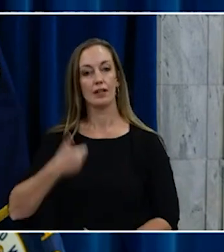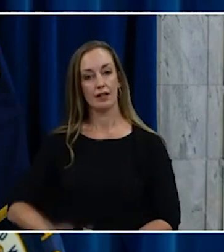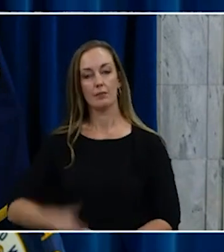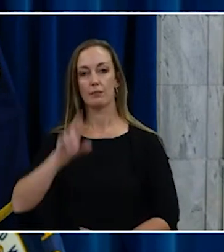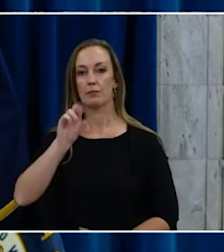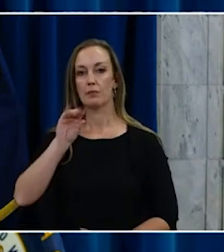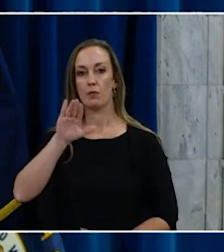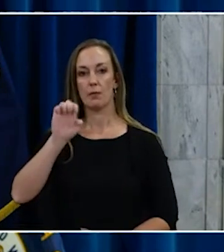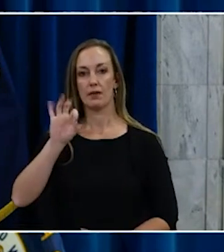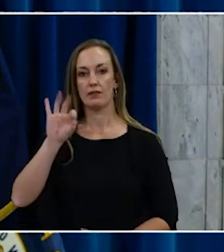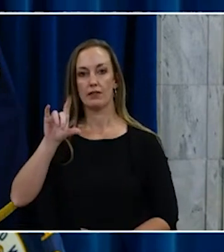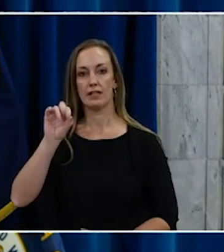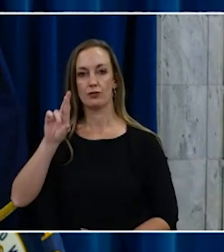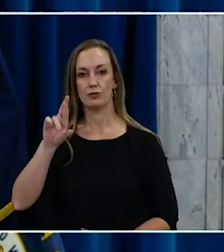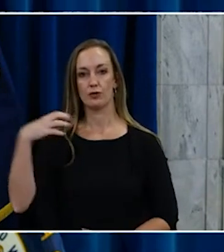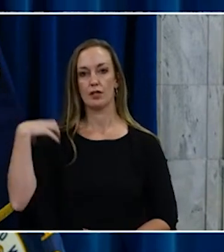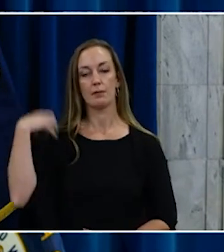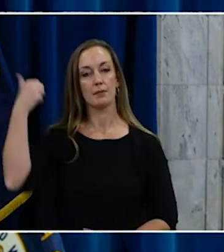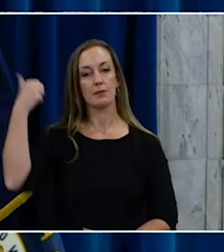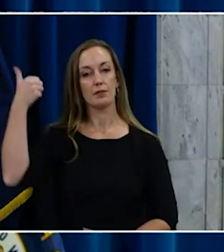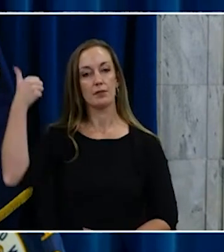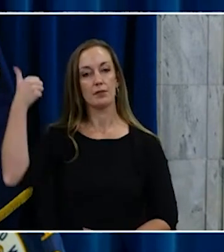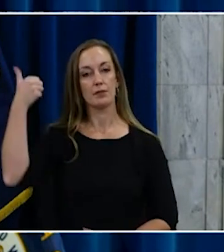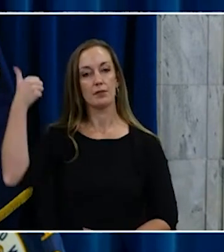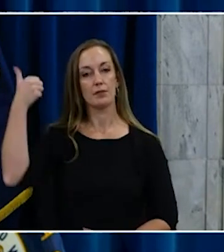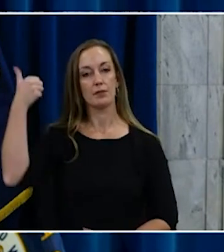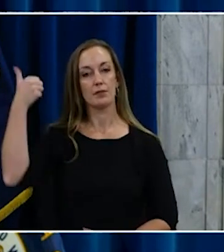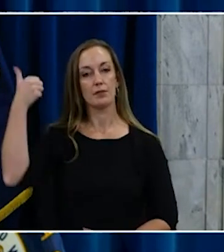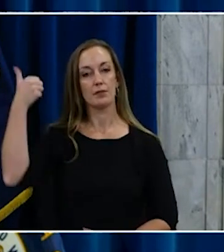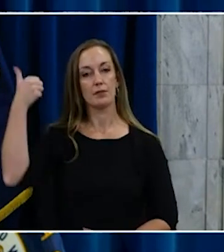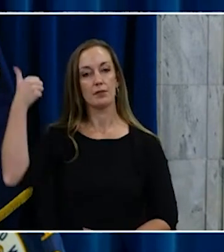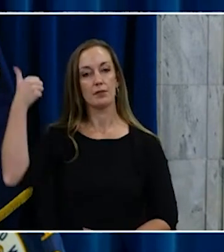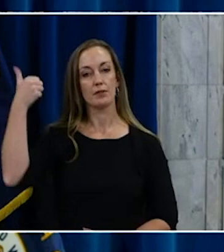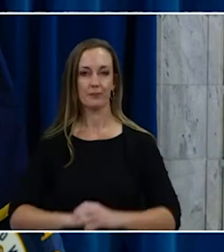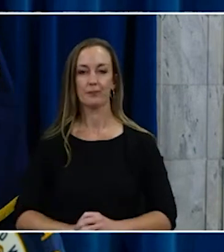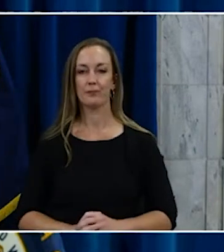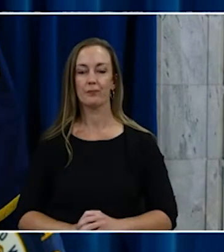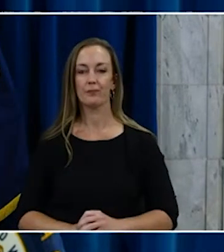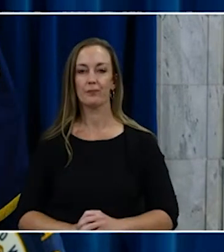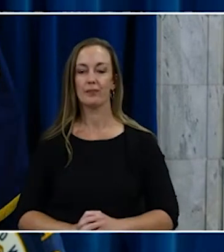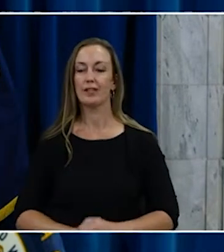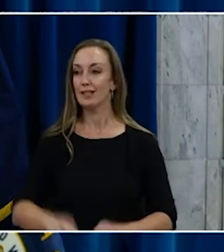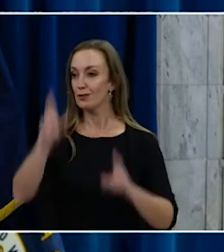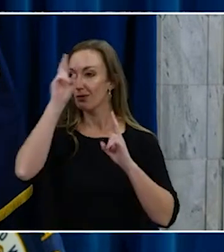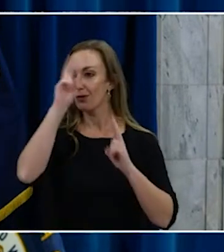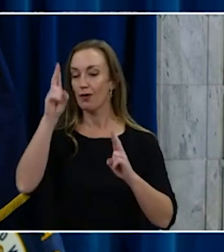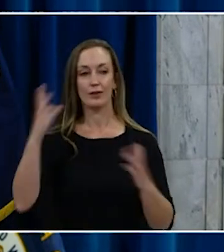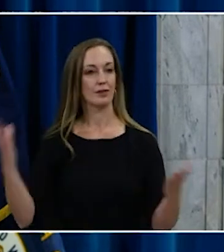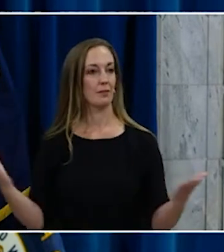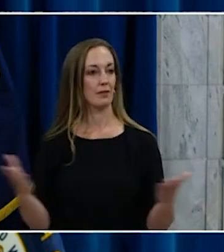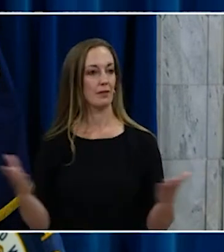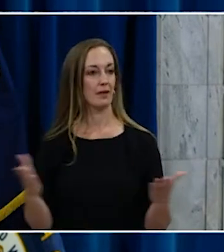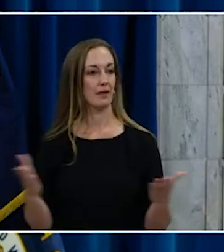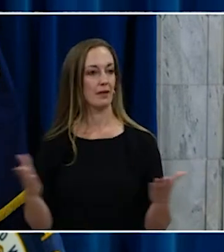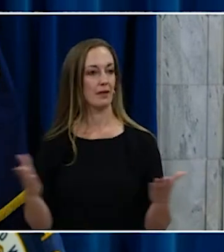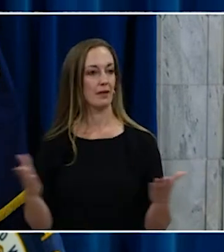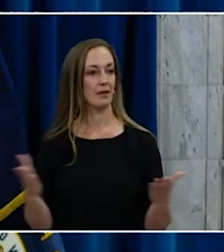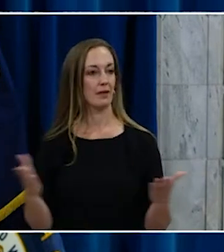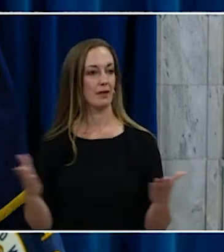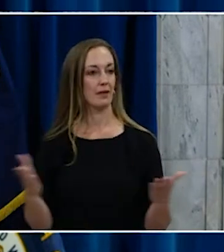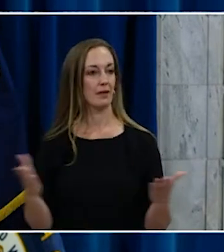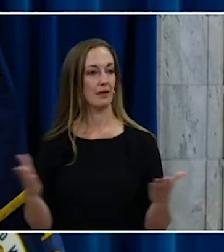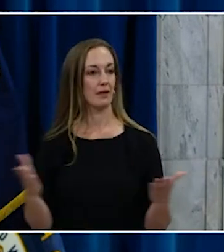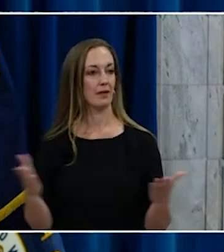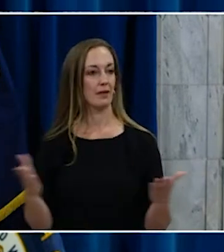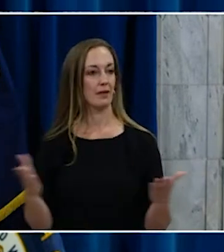Fletcher, Commissioner of Education of our great. It's an honor to be here in our beautiful